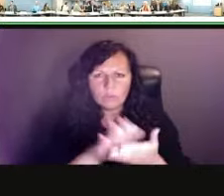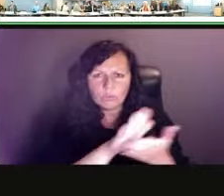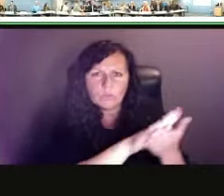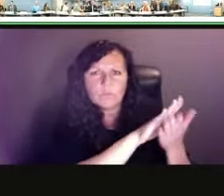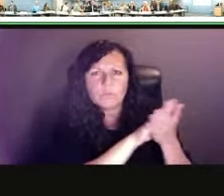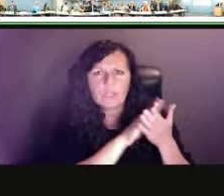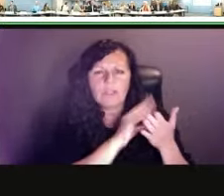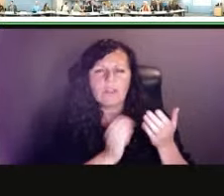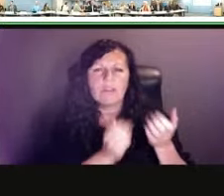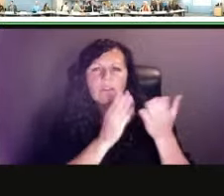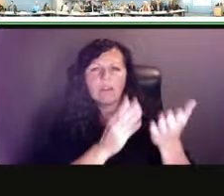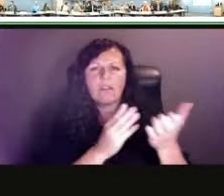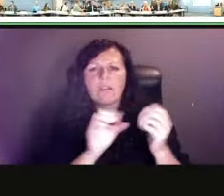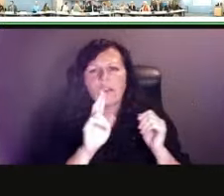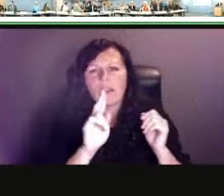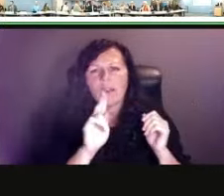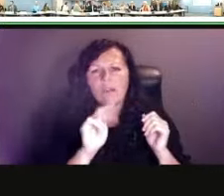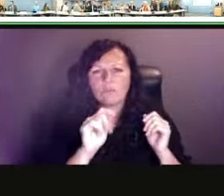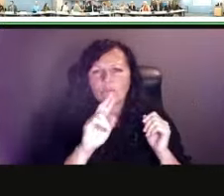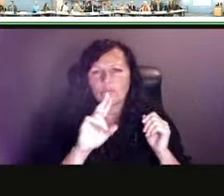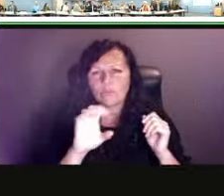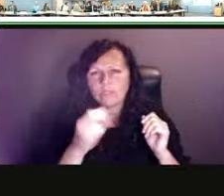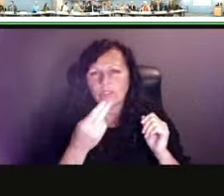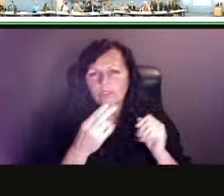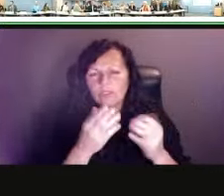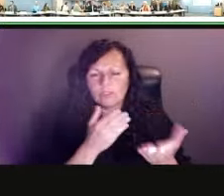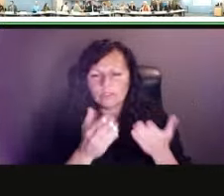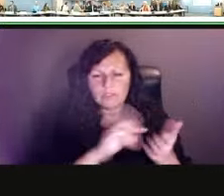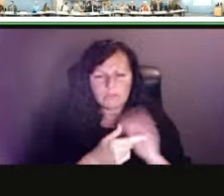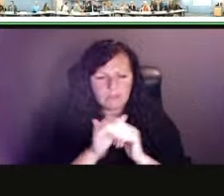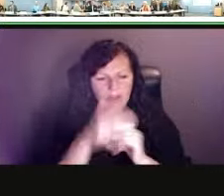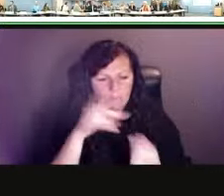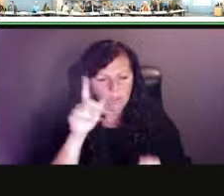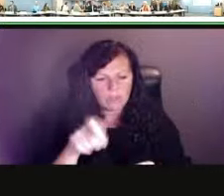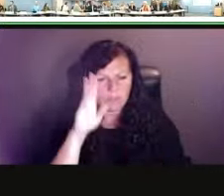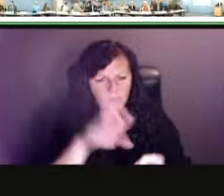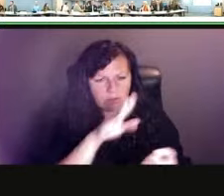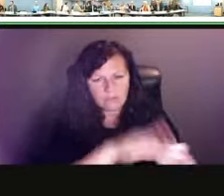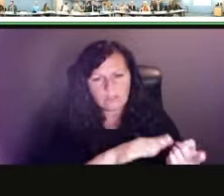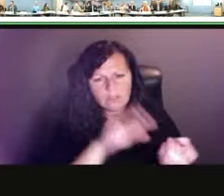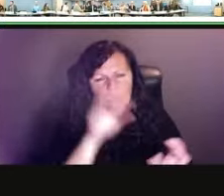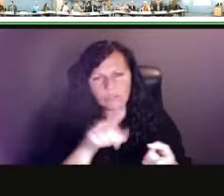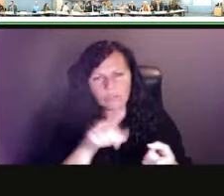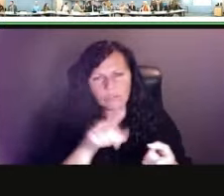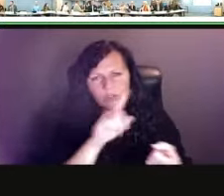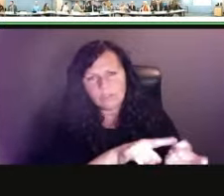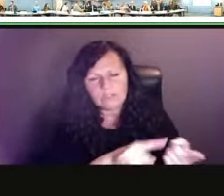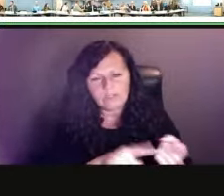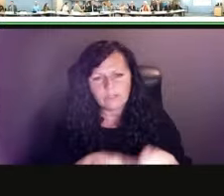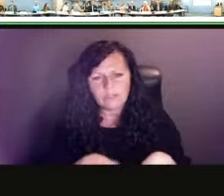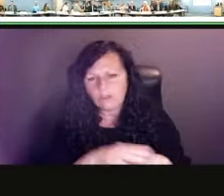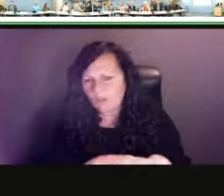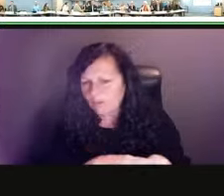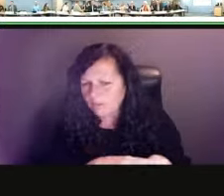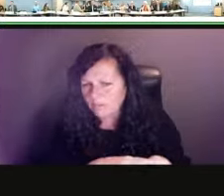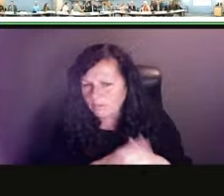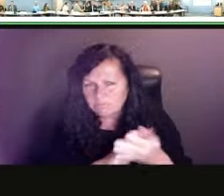outreach services, so that would have to be reduced based on the current staff that we have after all the.